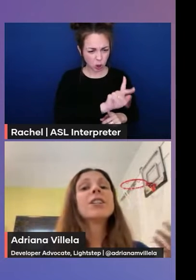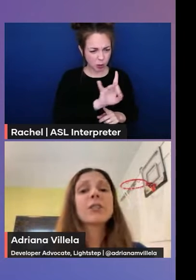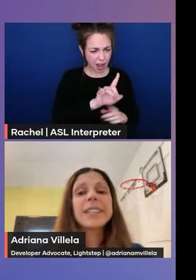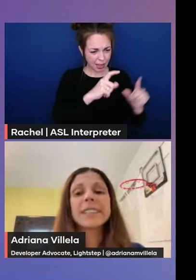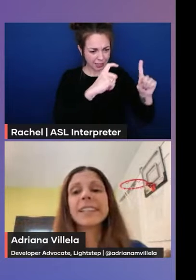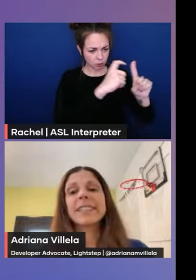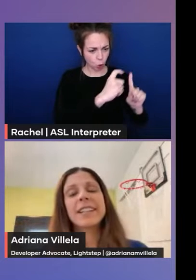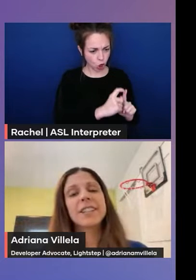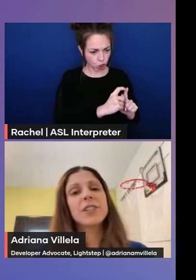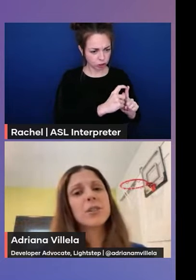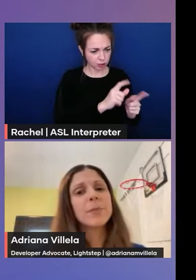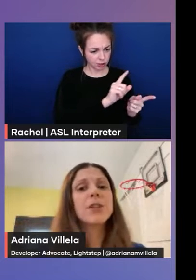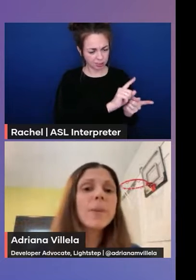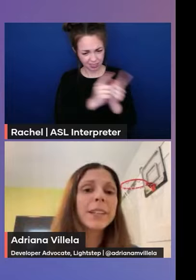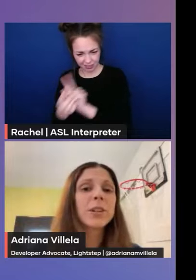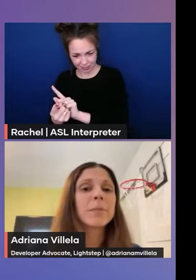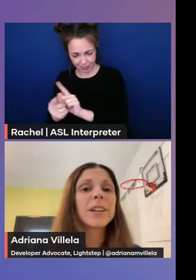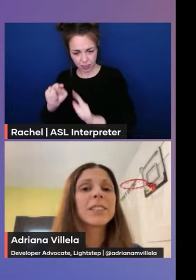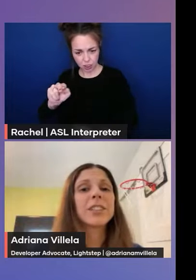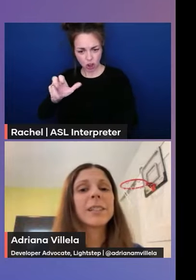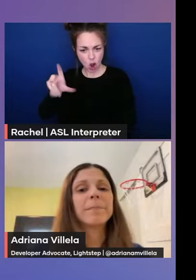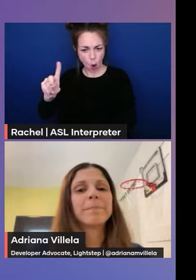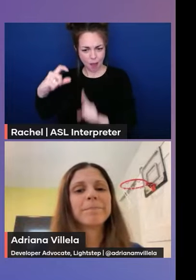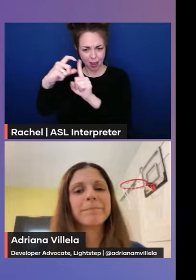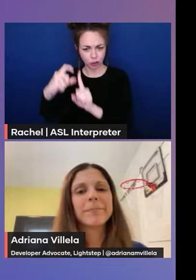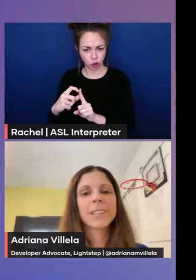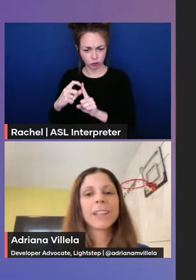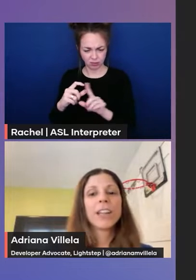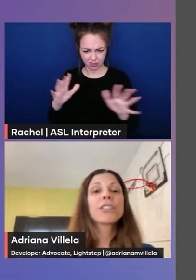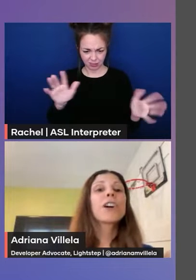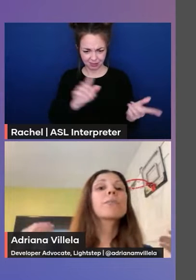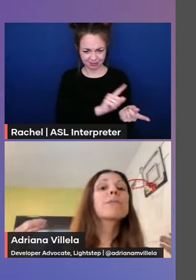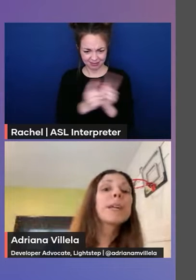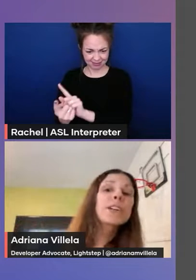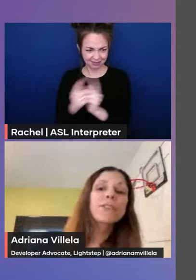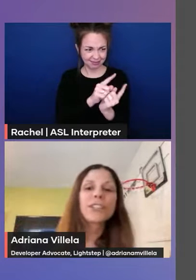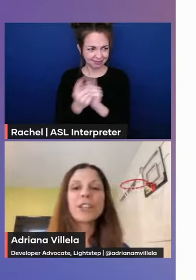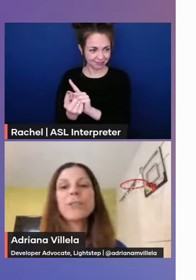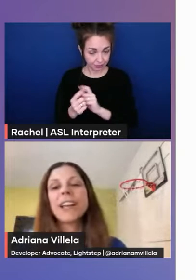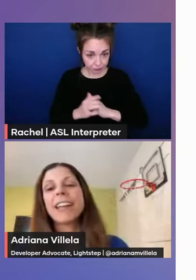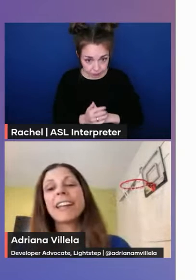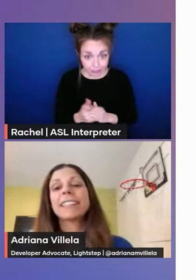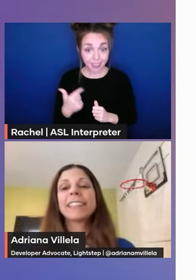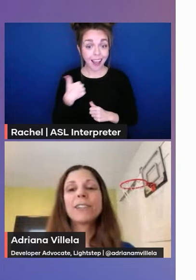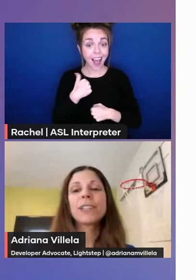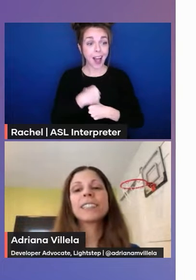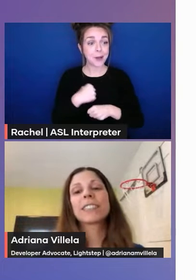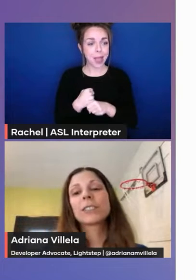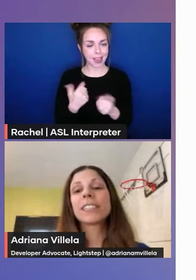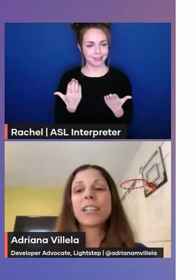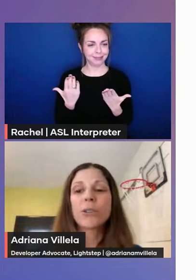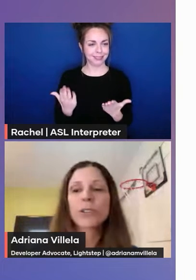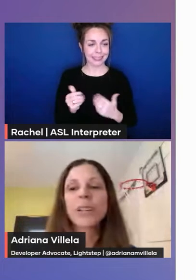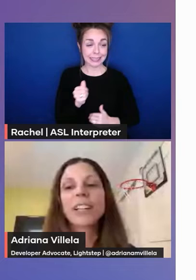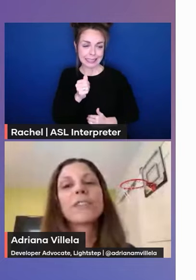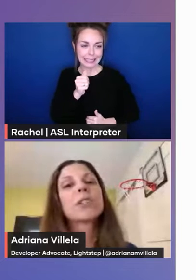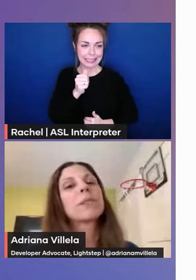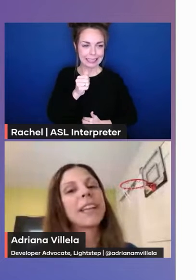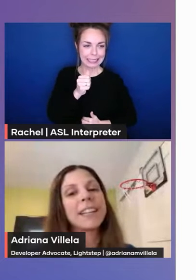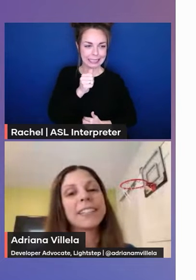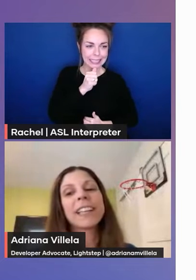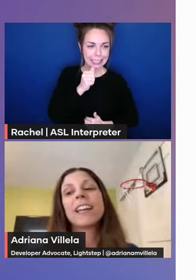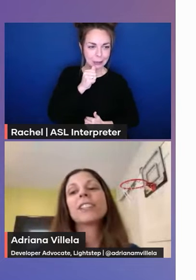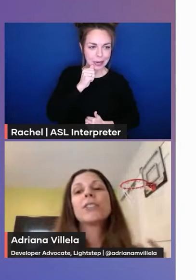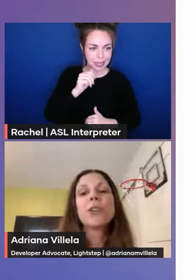terminology translates into Nomad terminology. So I've prepared for you a secret little decoder ring